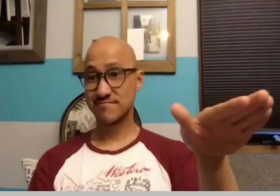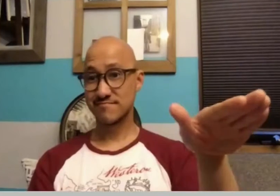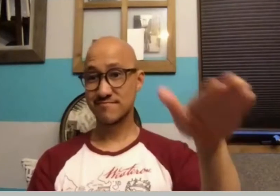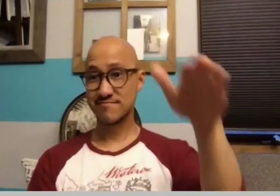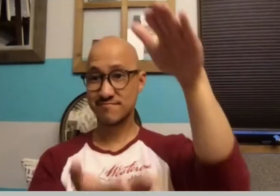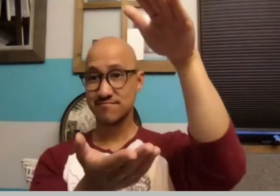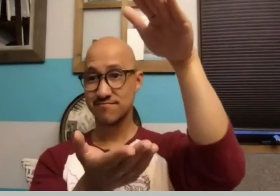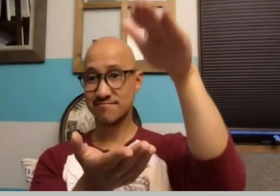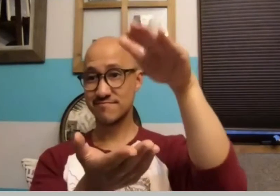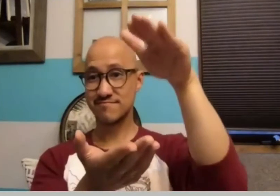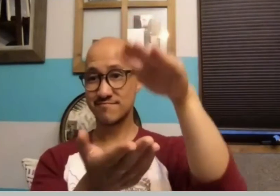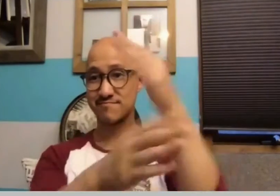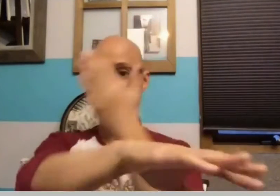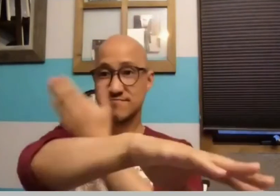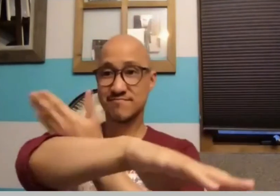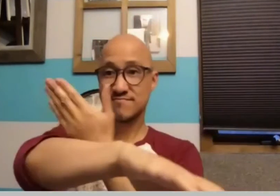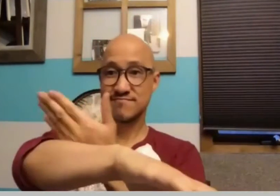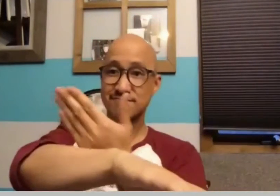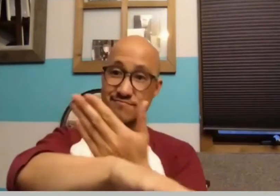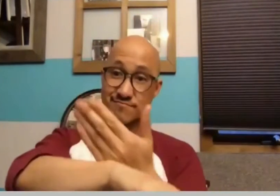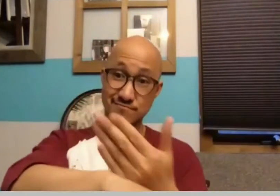this crazy, tumultuous downfall.